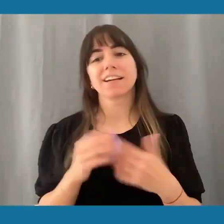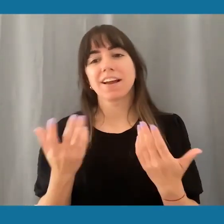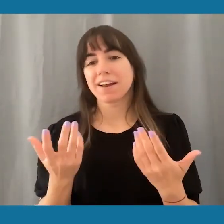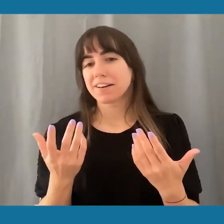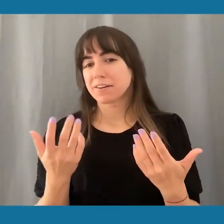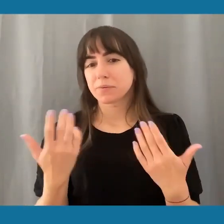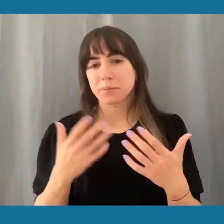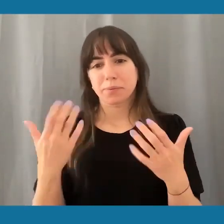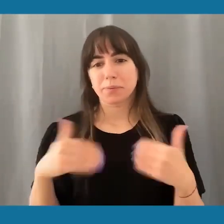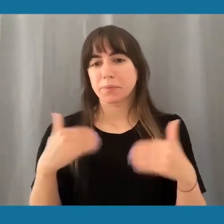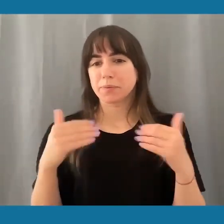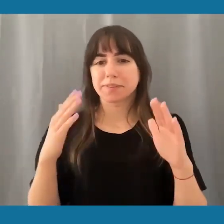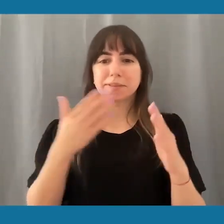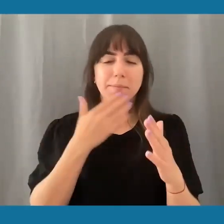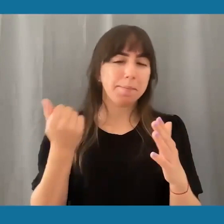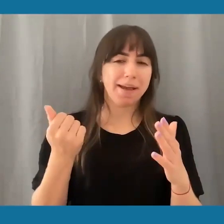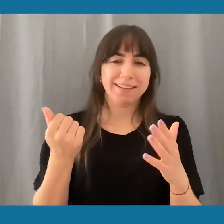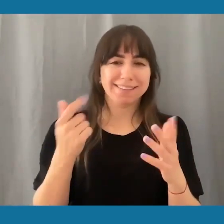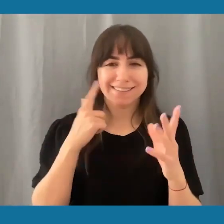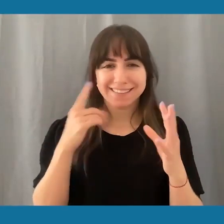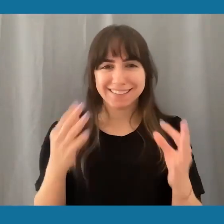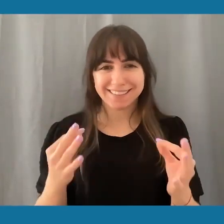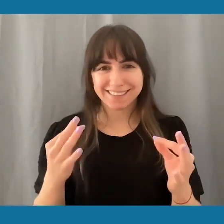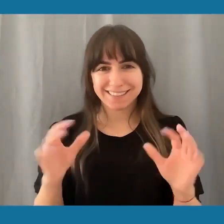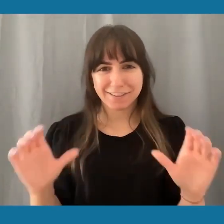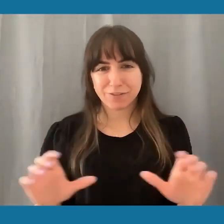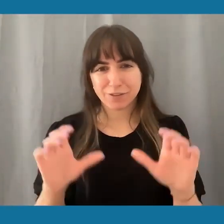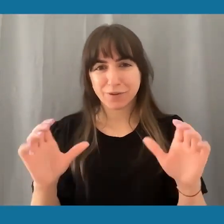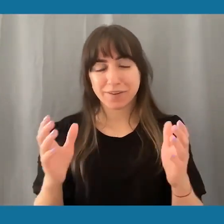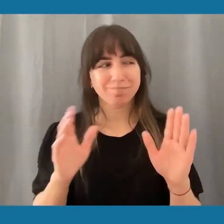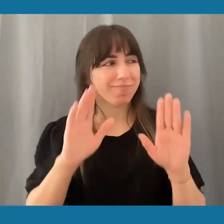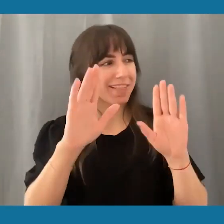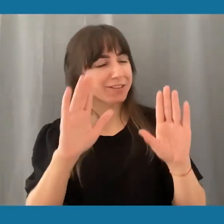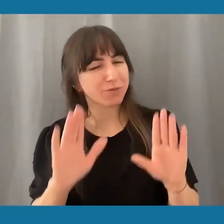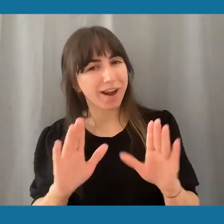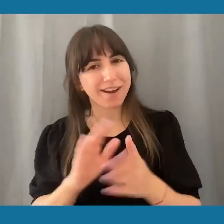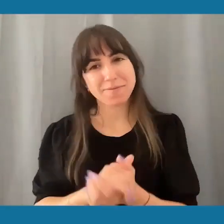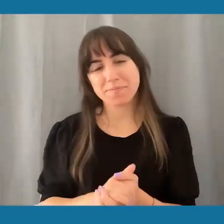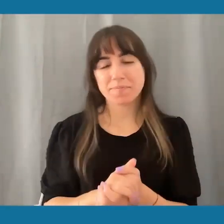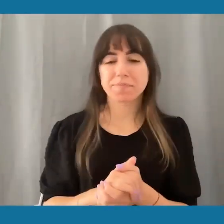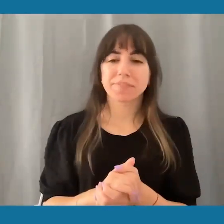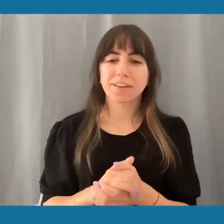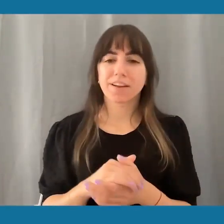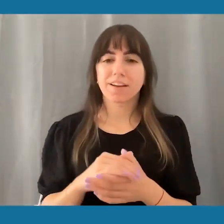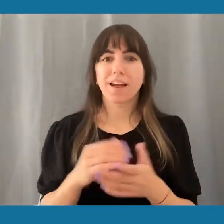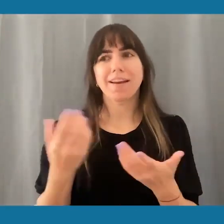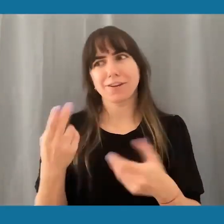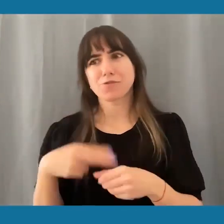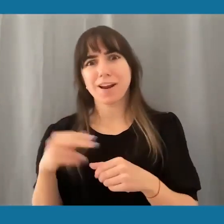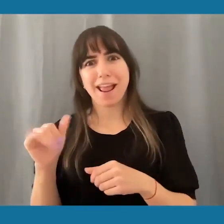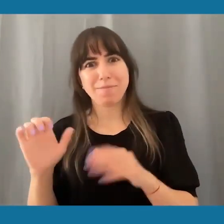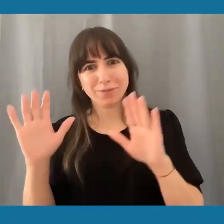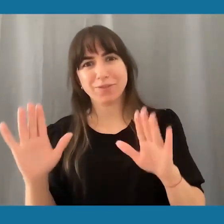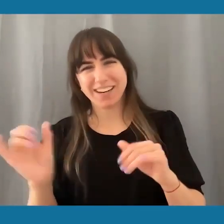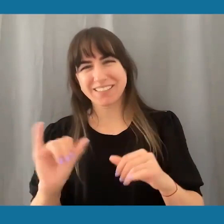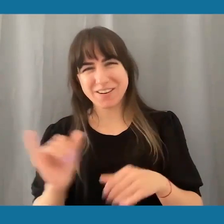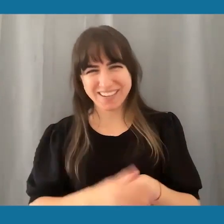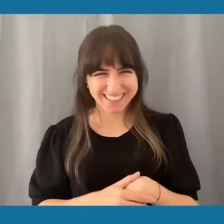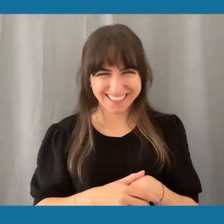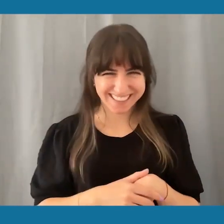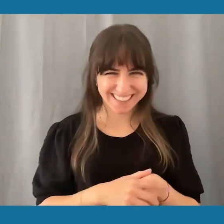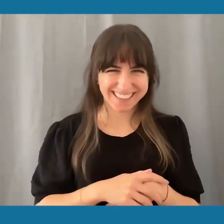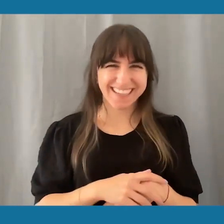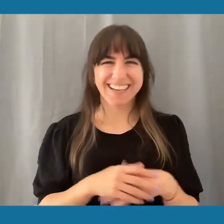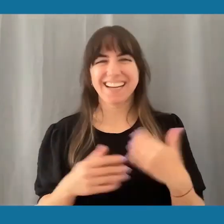Able, an ALR for Able. But basically, we also have, I believe,